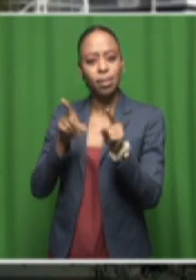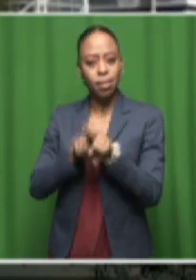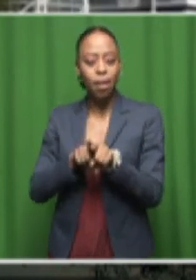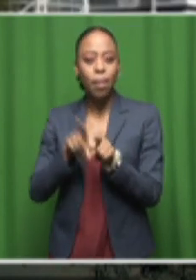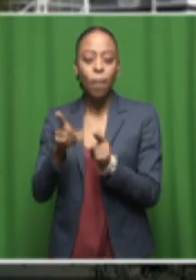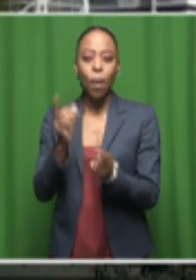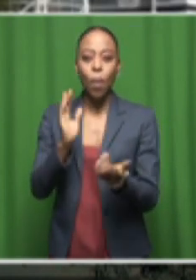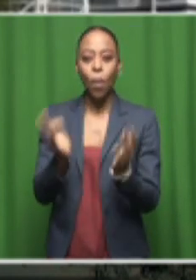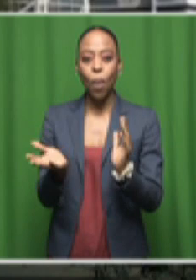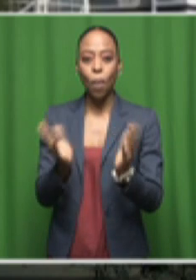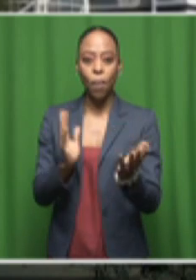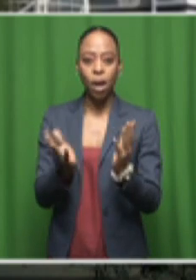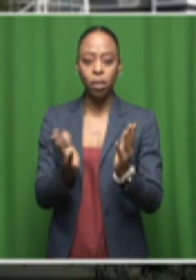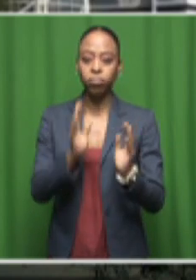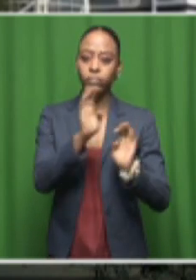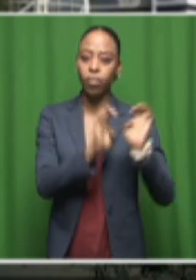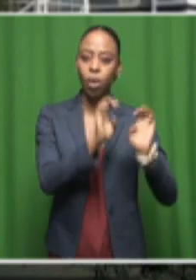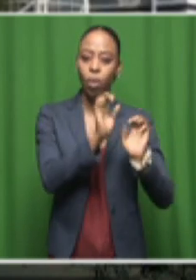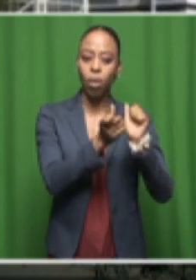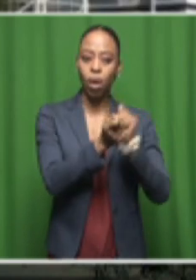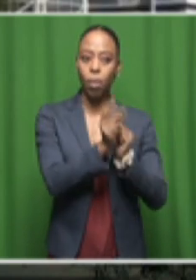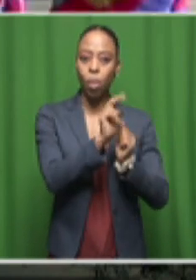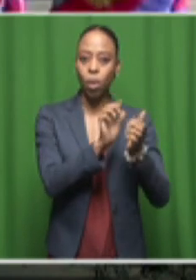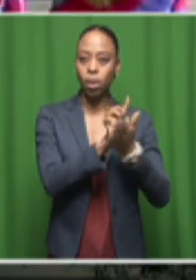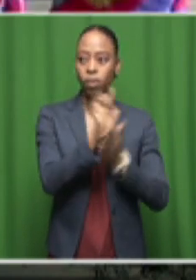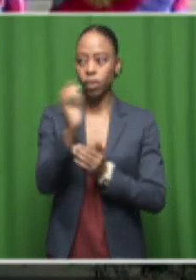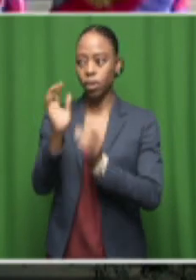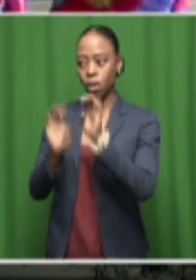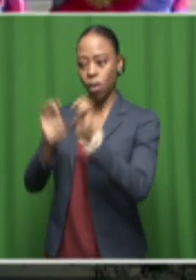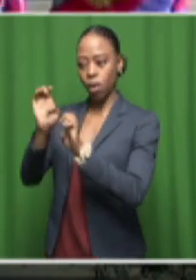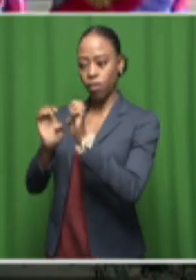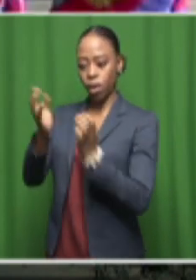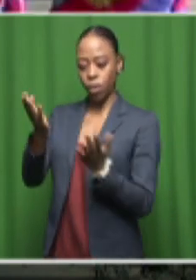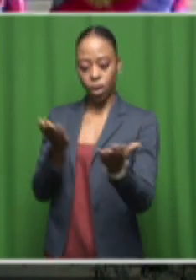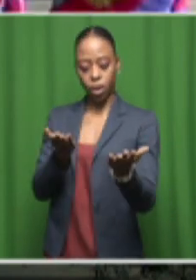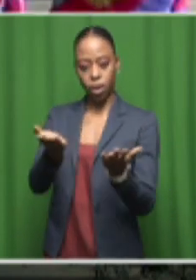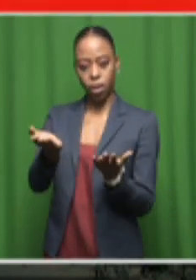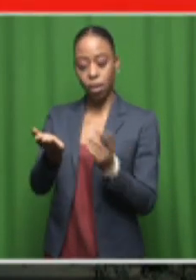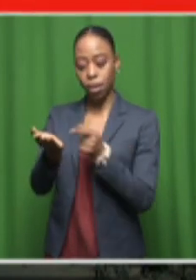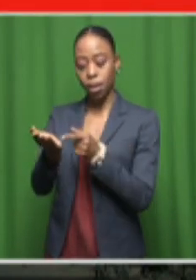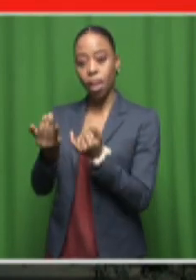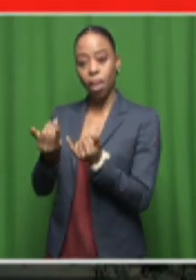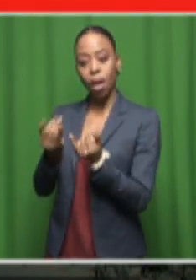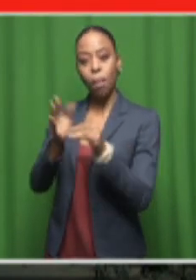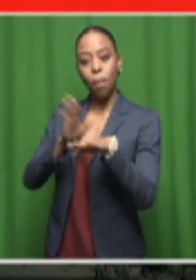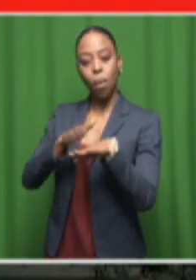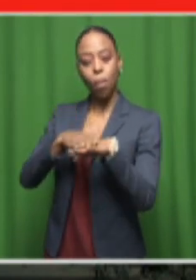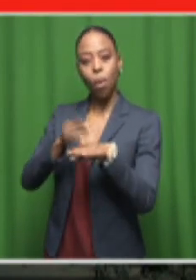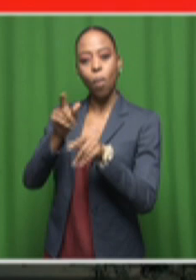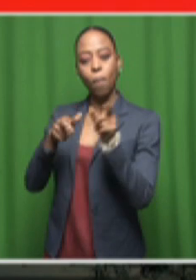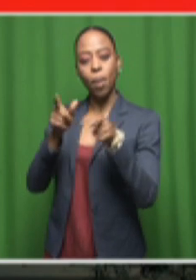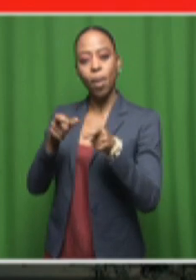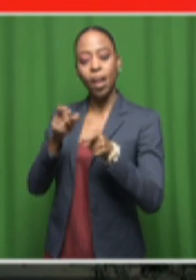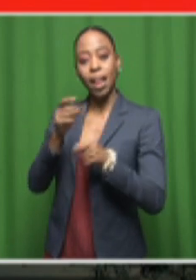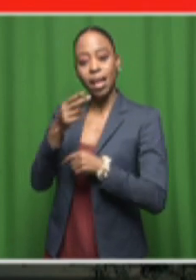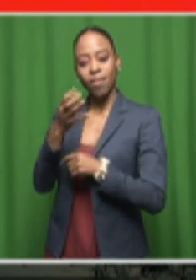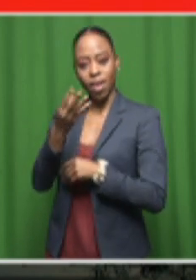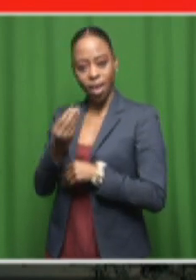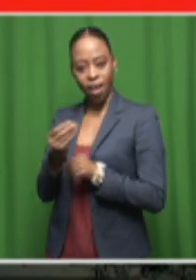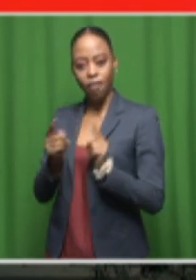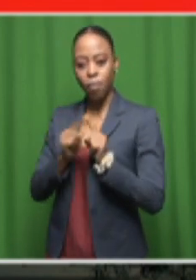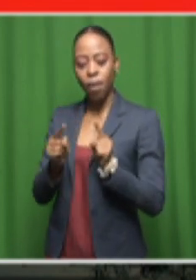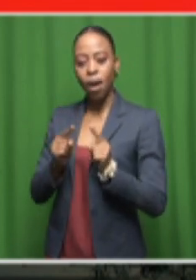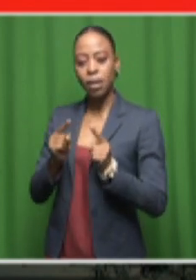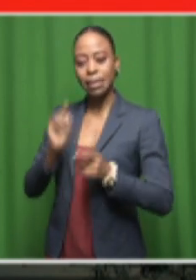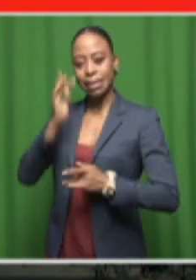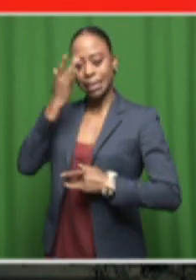to the study that we did in 2017 is that we have many more people who are virally suppressed. We know that